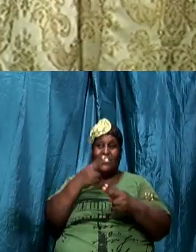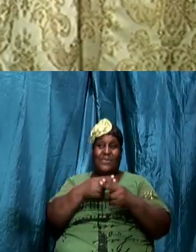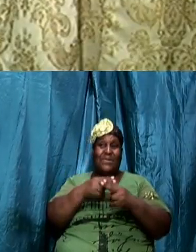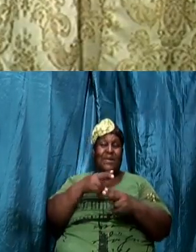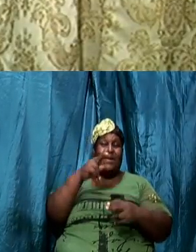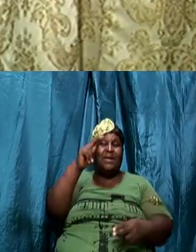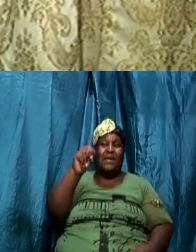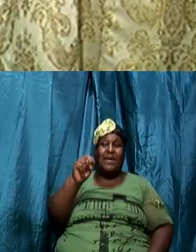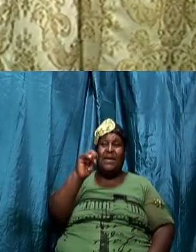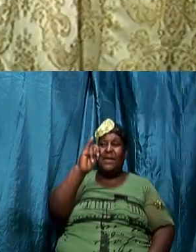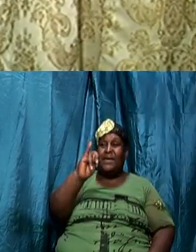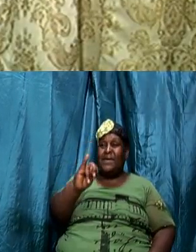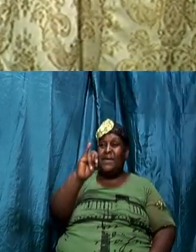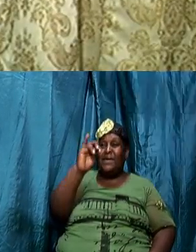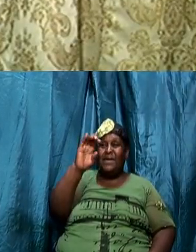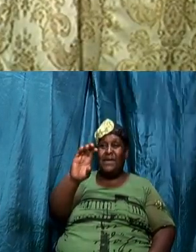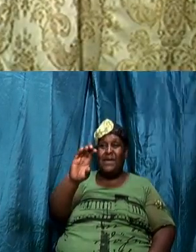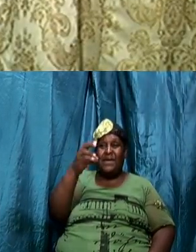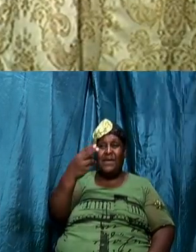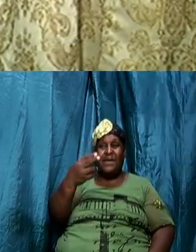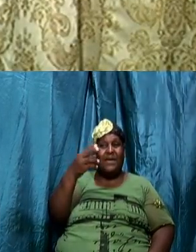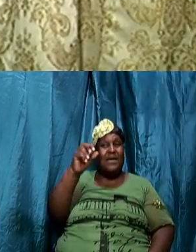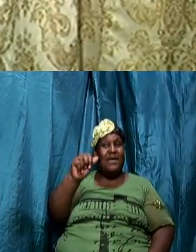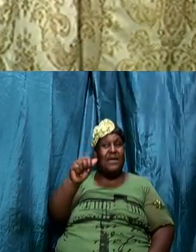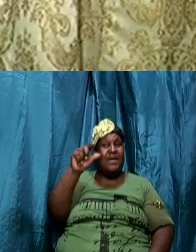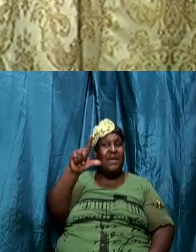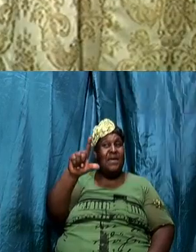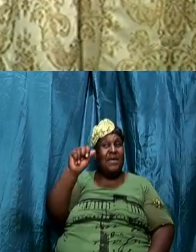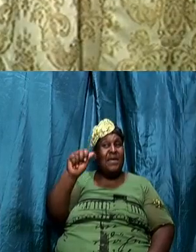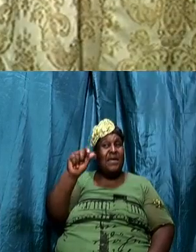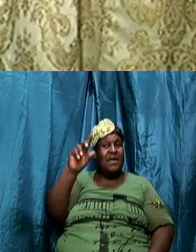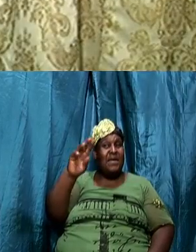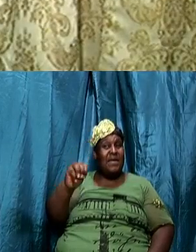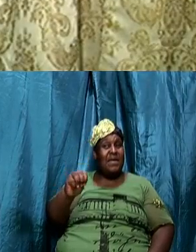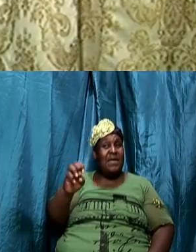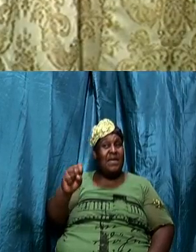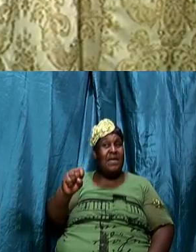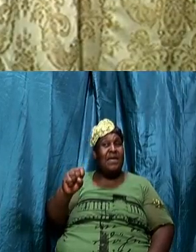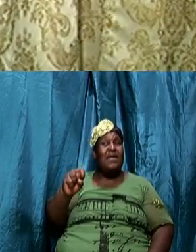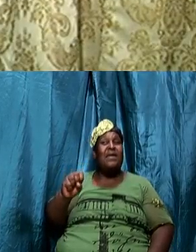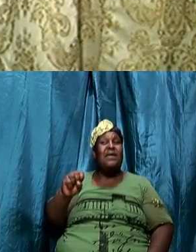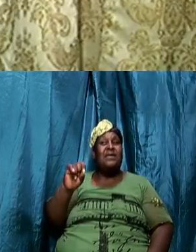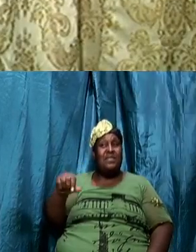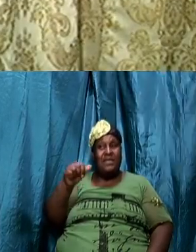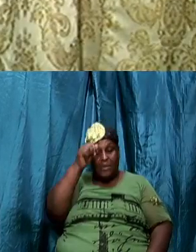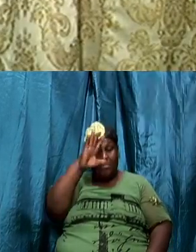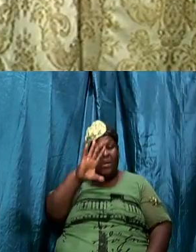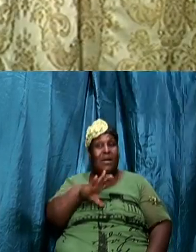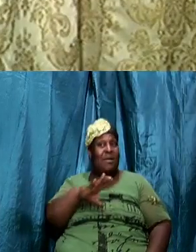scriptures. One of them was Nicholas. And that man, Nicholas, history tells us,